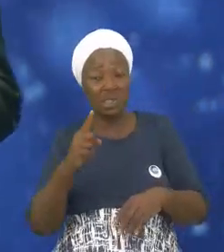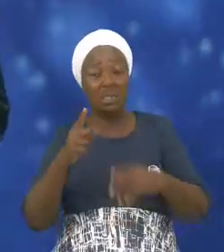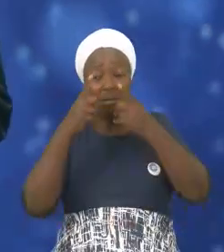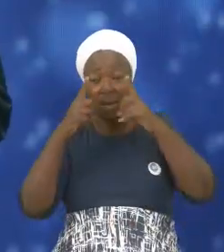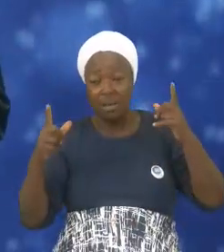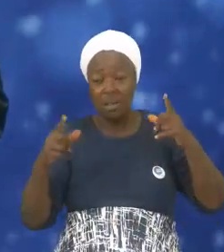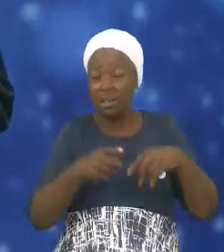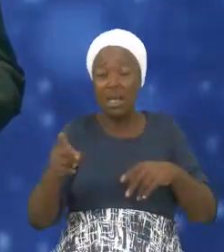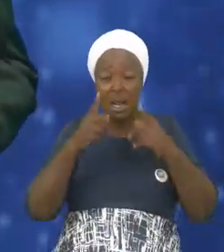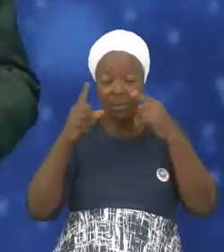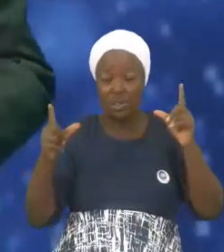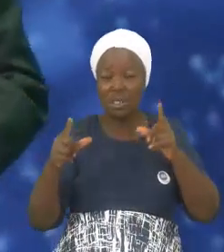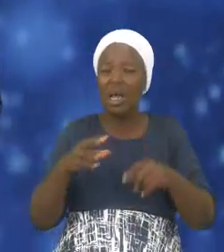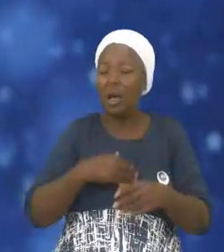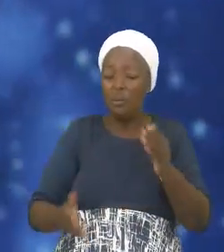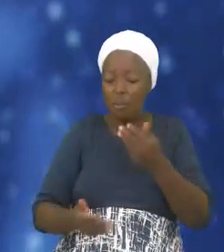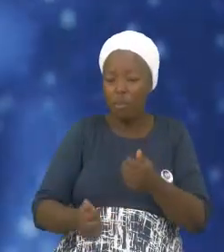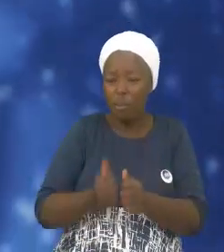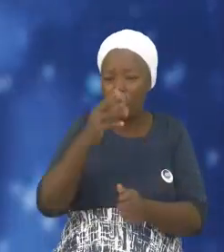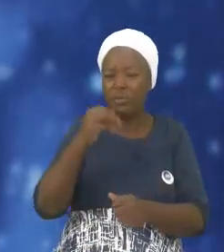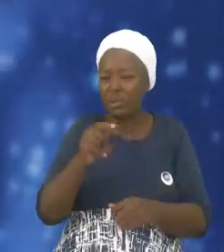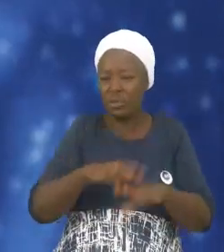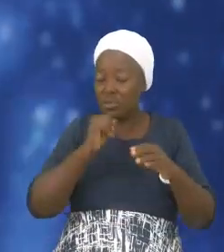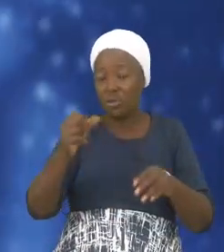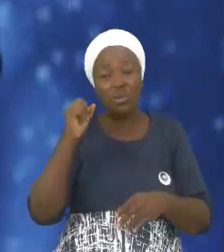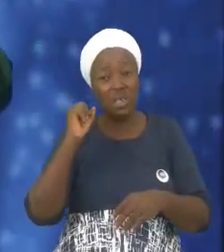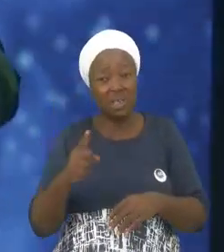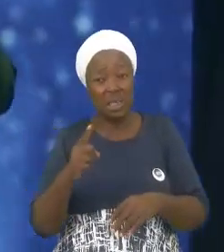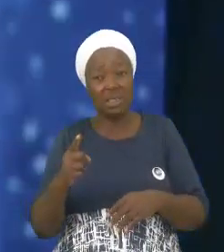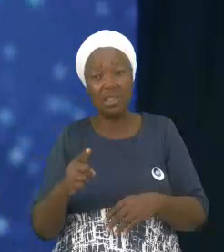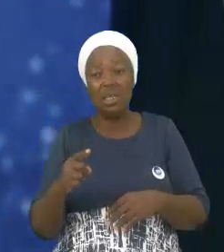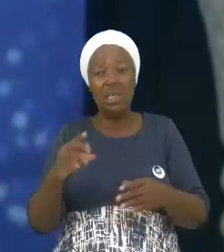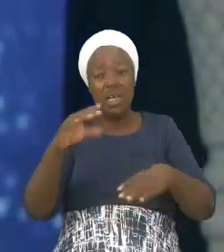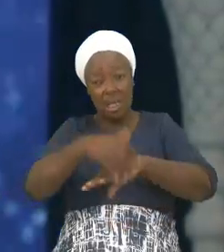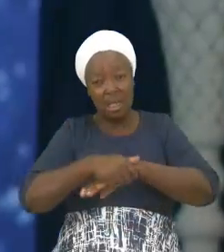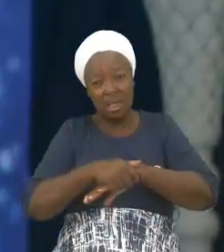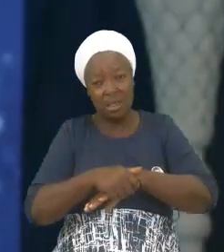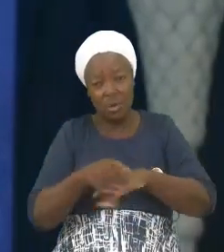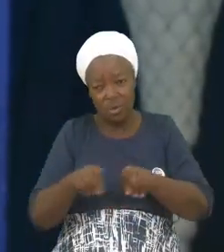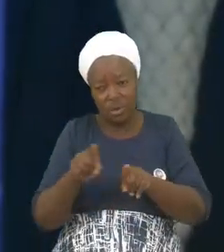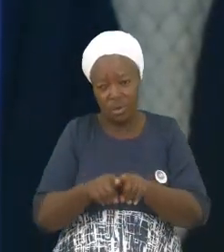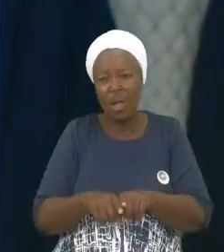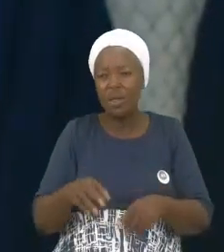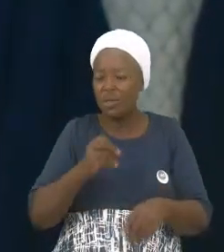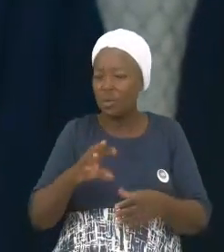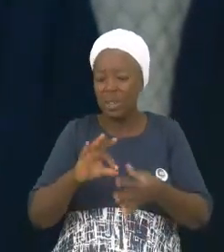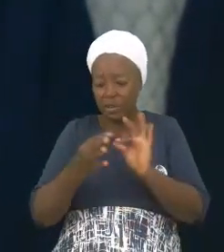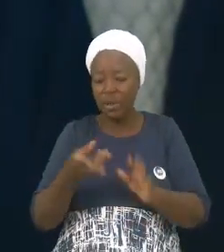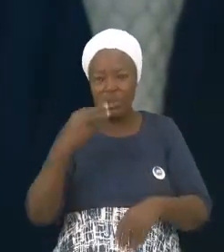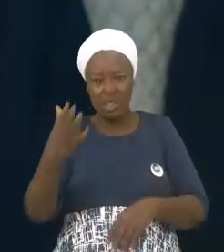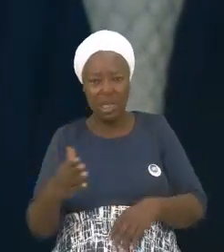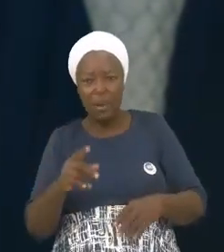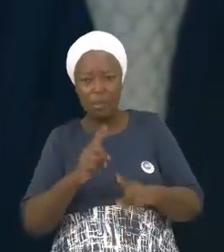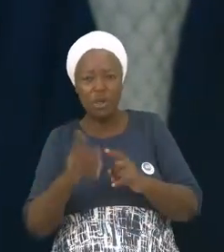an interpreter. And then somebody who had been taught atheism and had